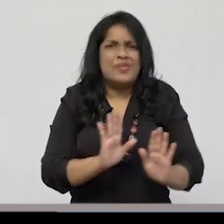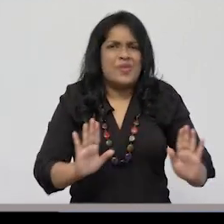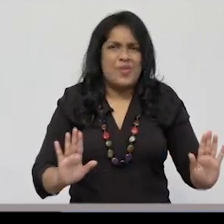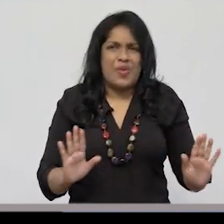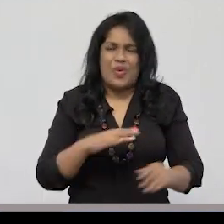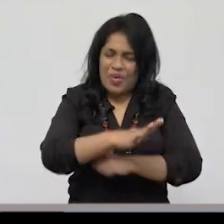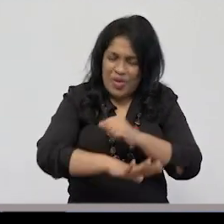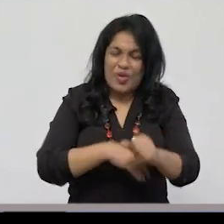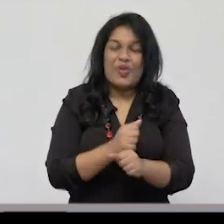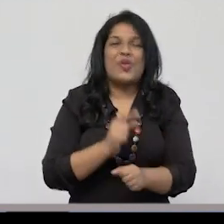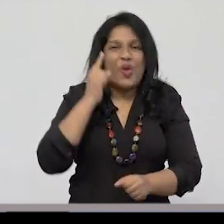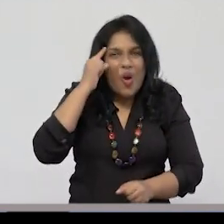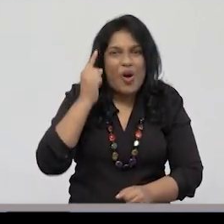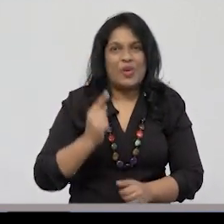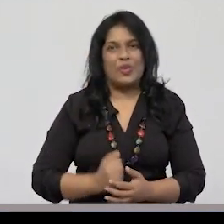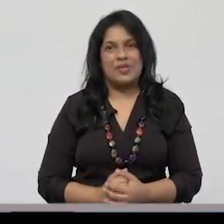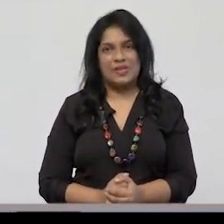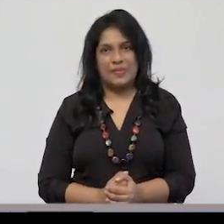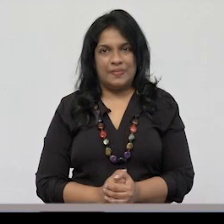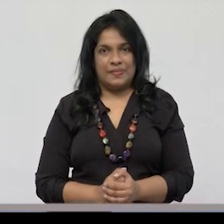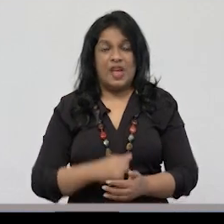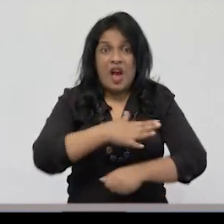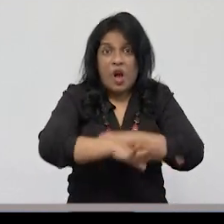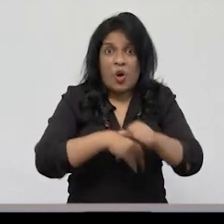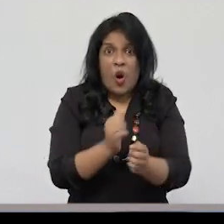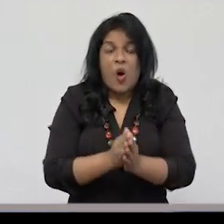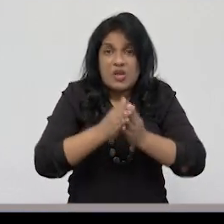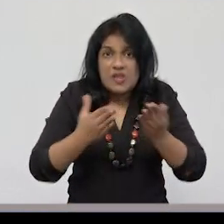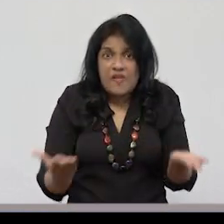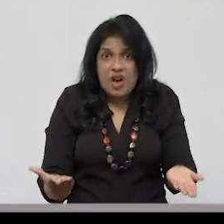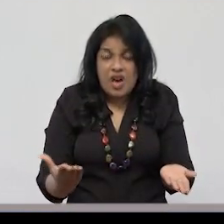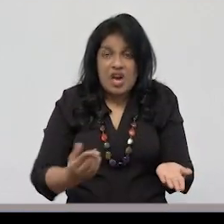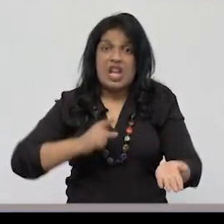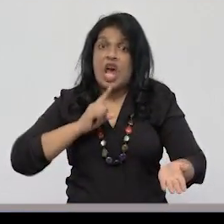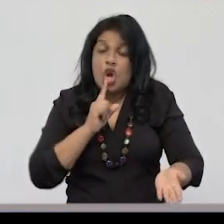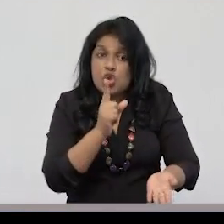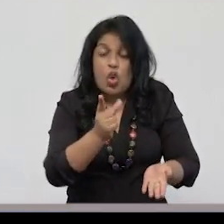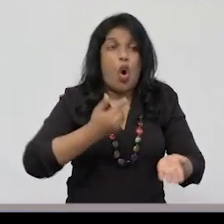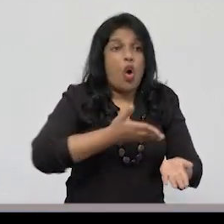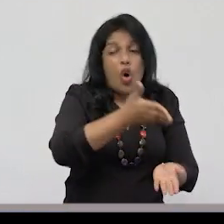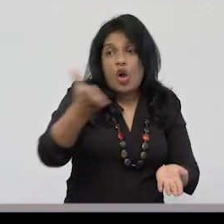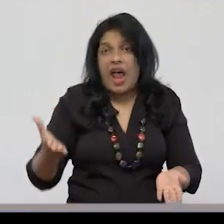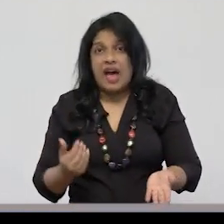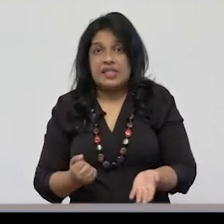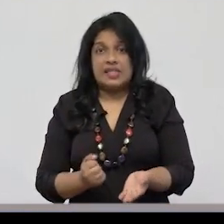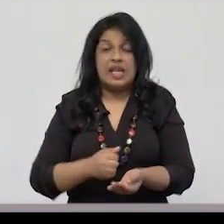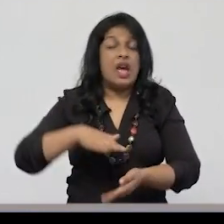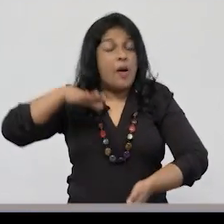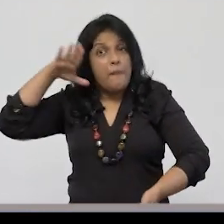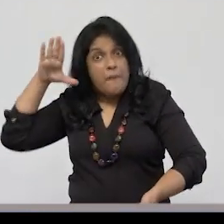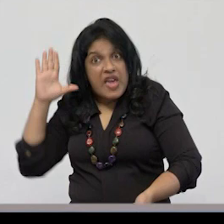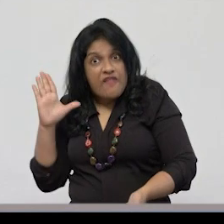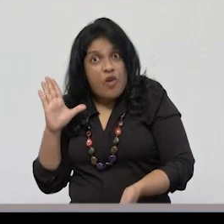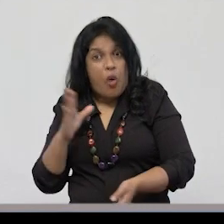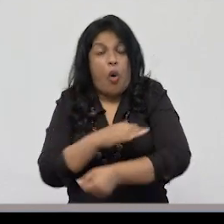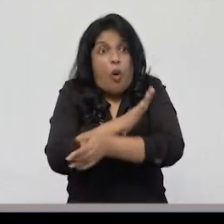never surprised. God's word foretold a lot of things that are happening from 4,000 years to 2,000 years.